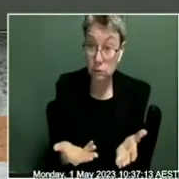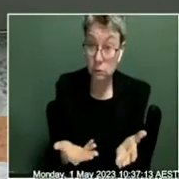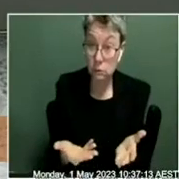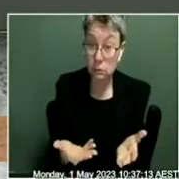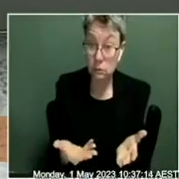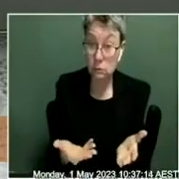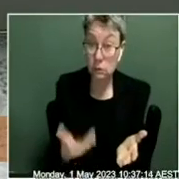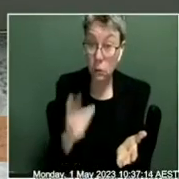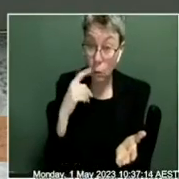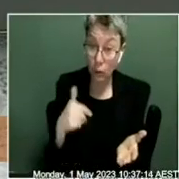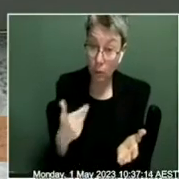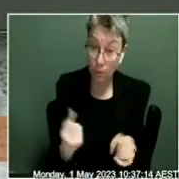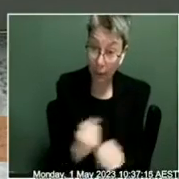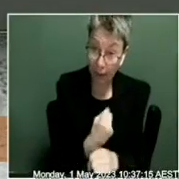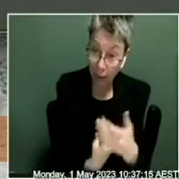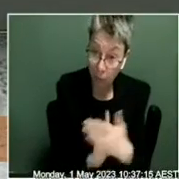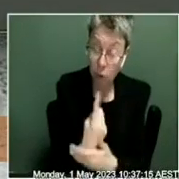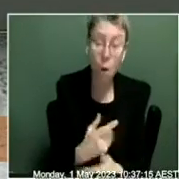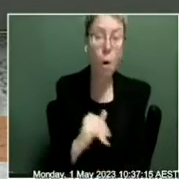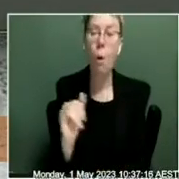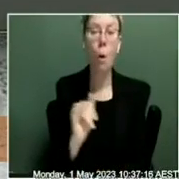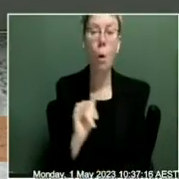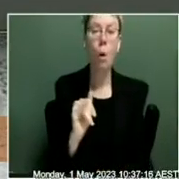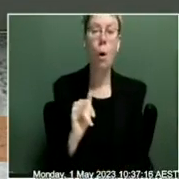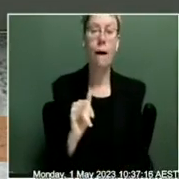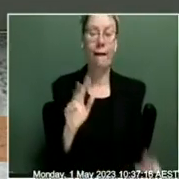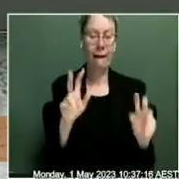existing alcohol and other drug services?